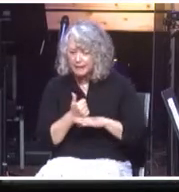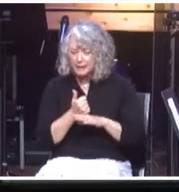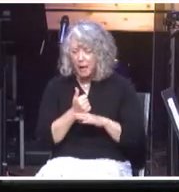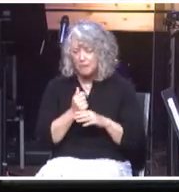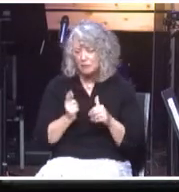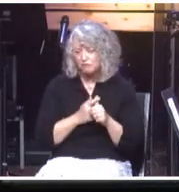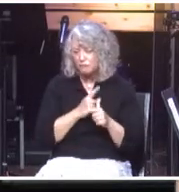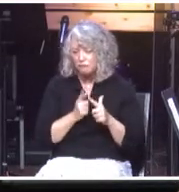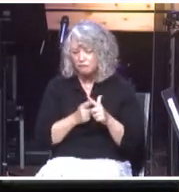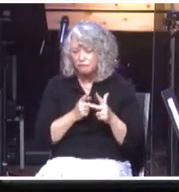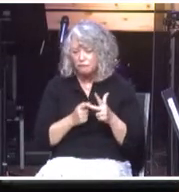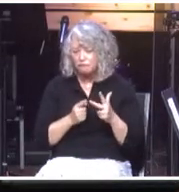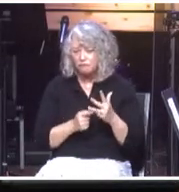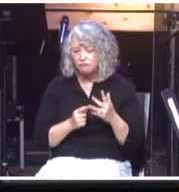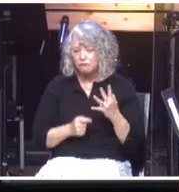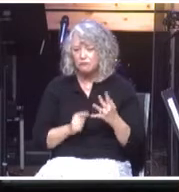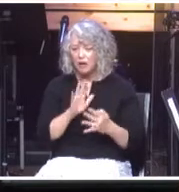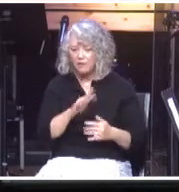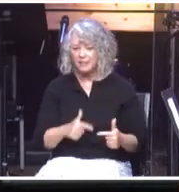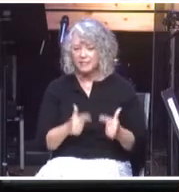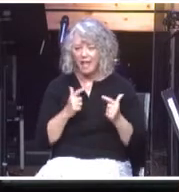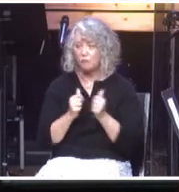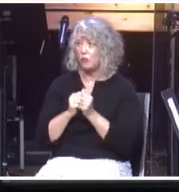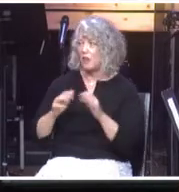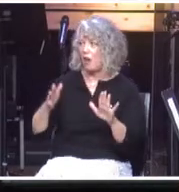life, total forgetfulness of God.